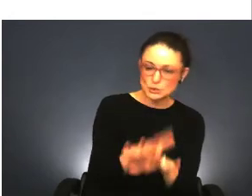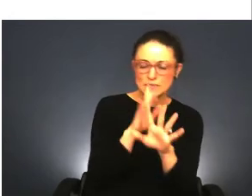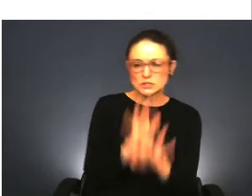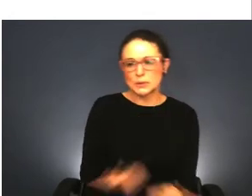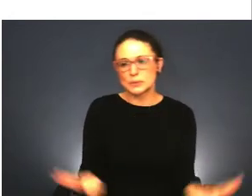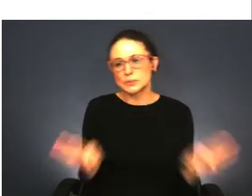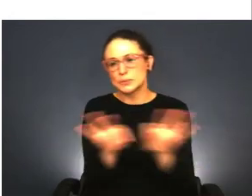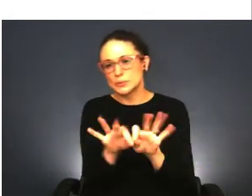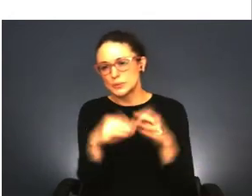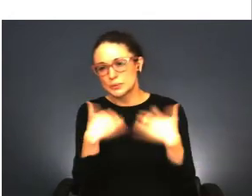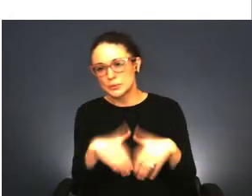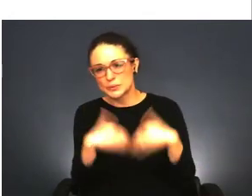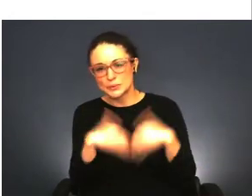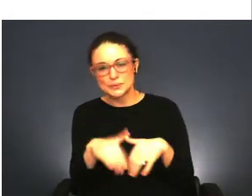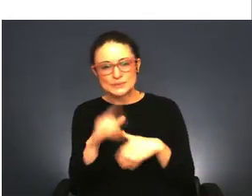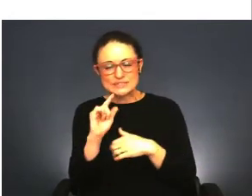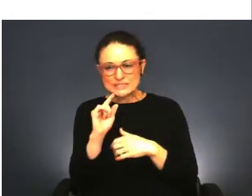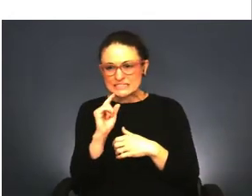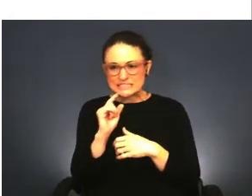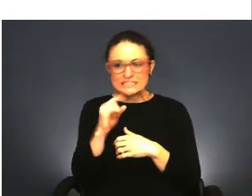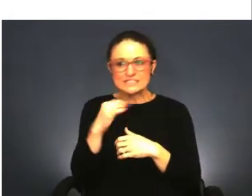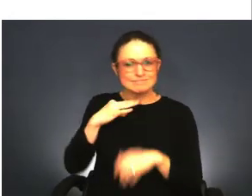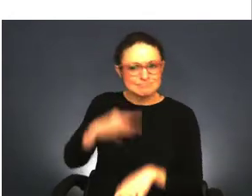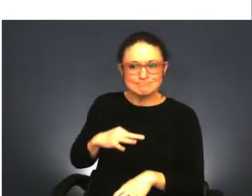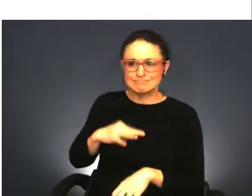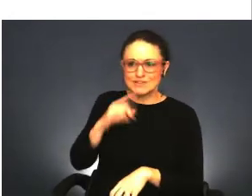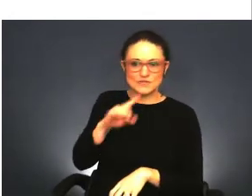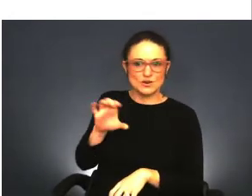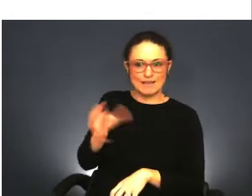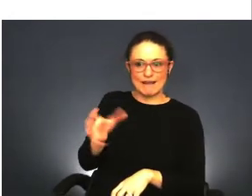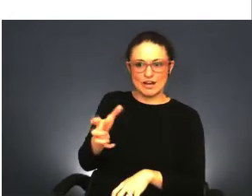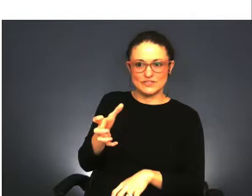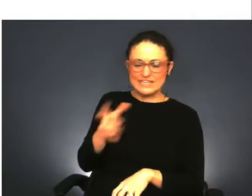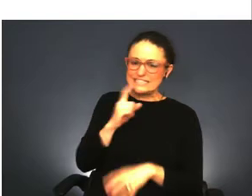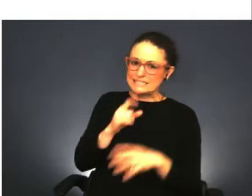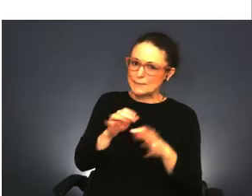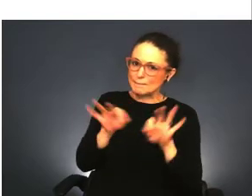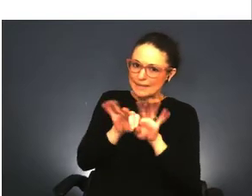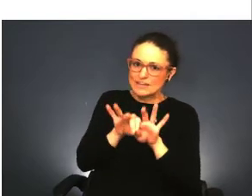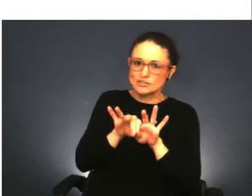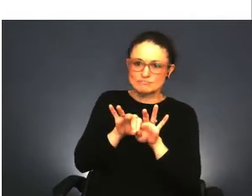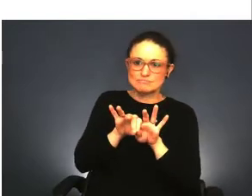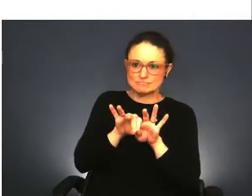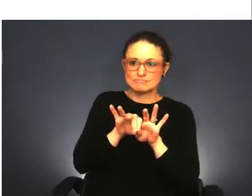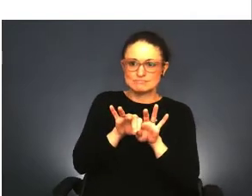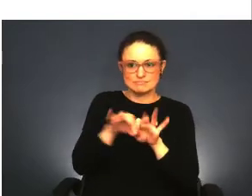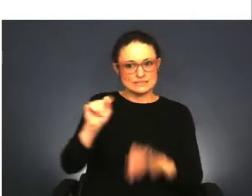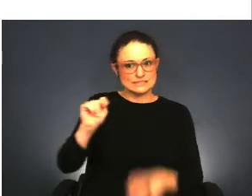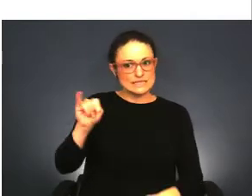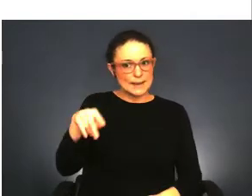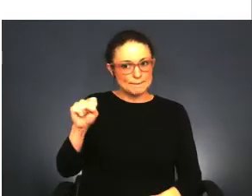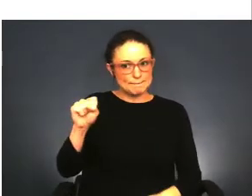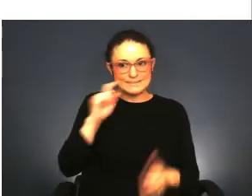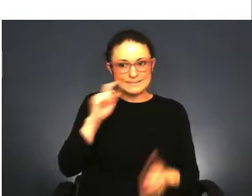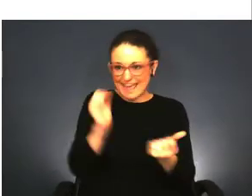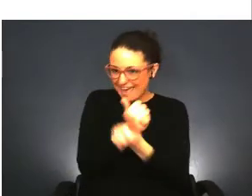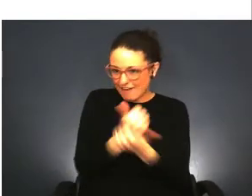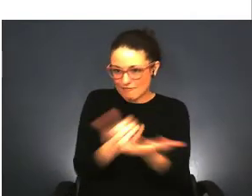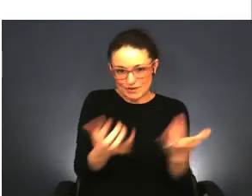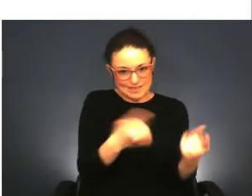best use of Canvas. And so I always like to begin with this. This is the major tip to everything that happens in